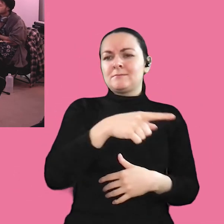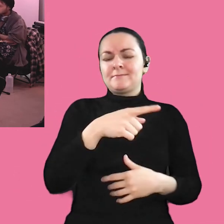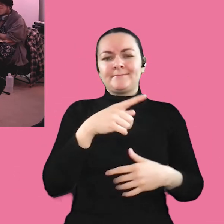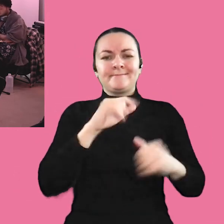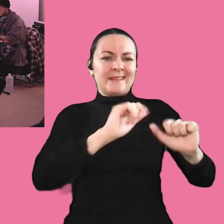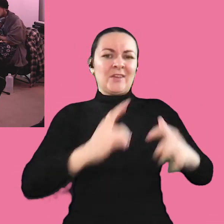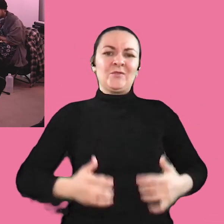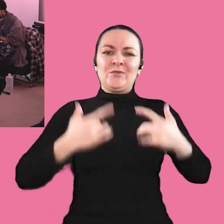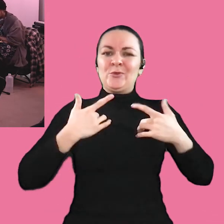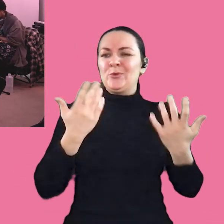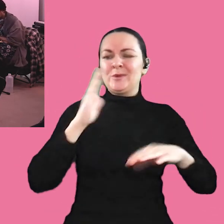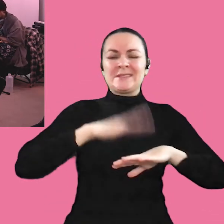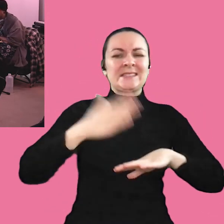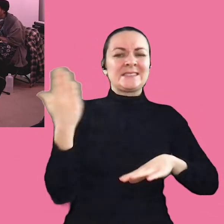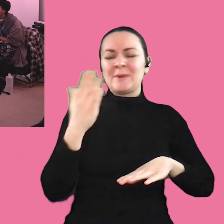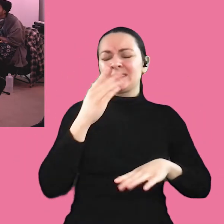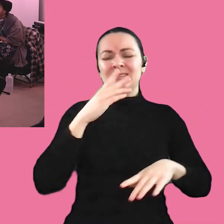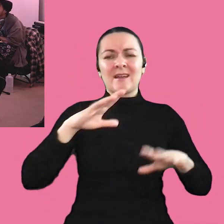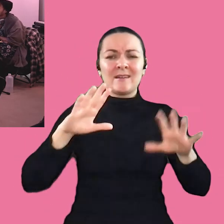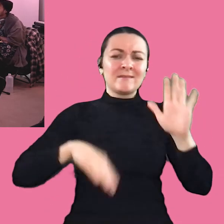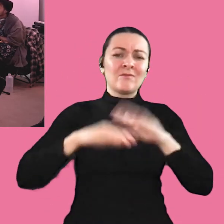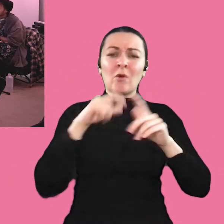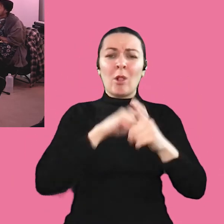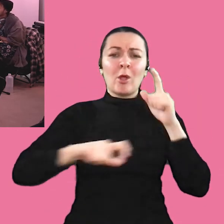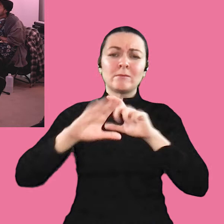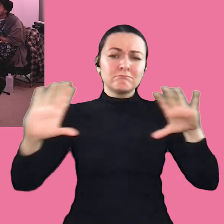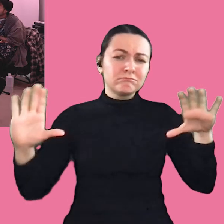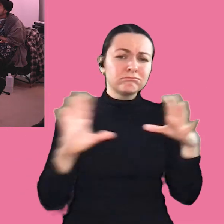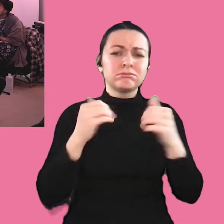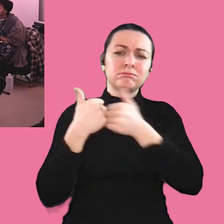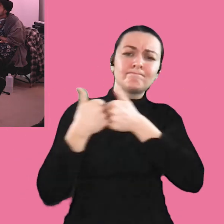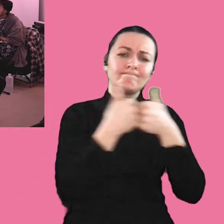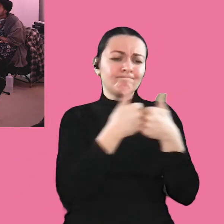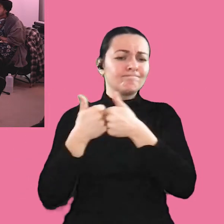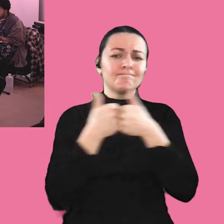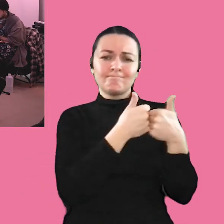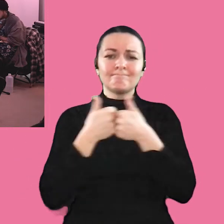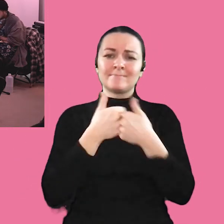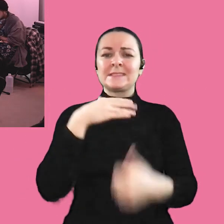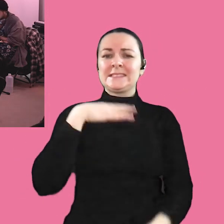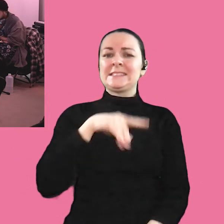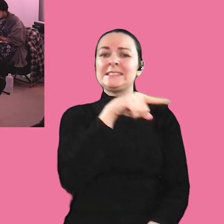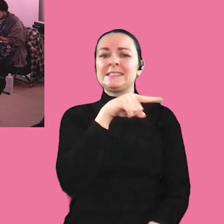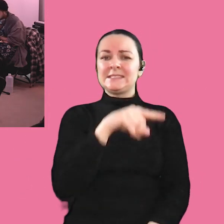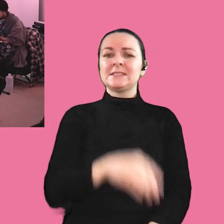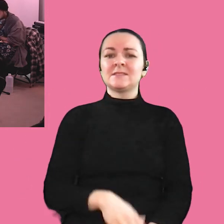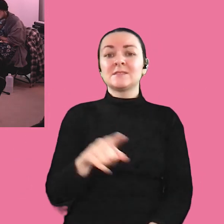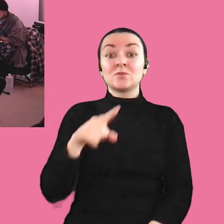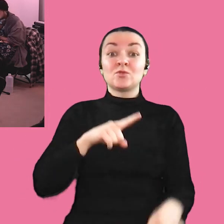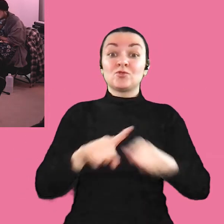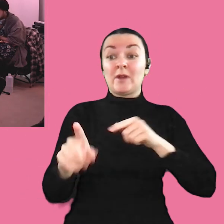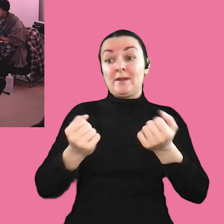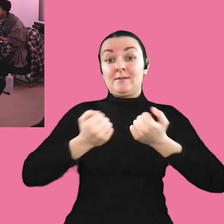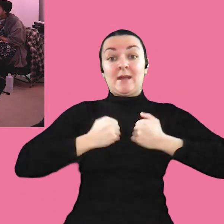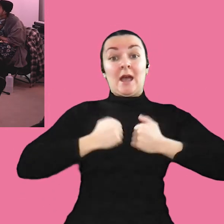whole community, regardless of their different views, pull together to help that person in the time of need. That's something that we're trying to